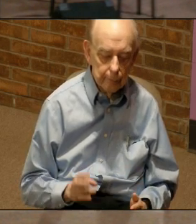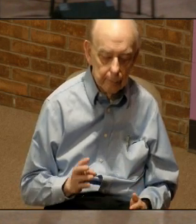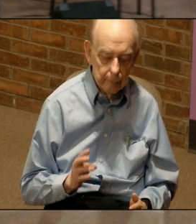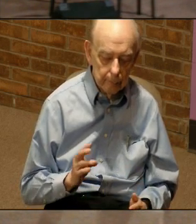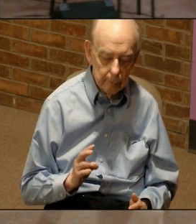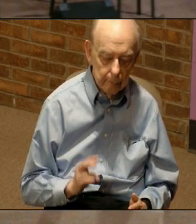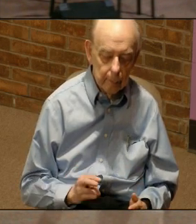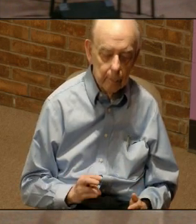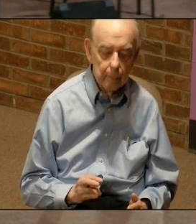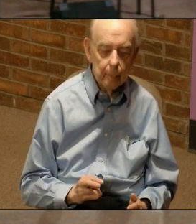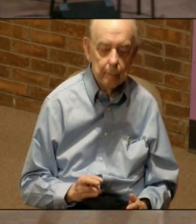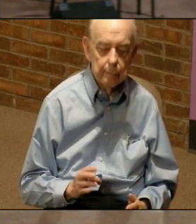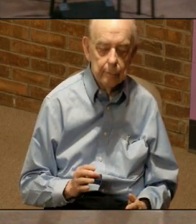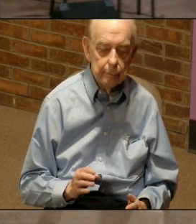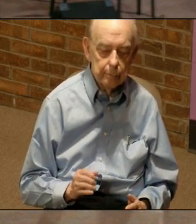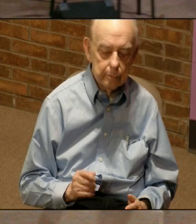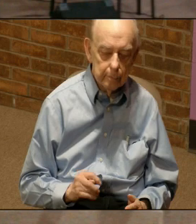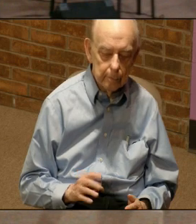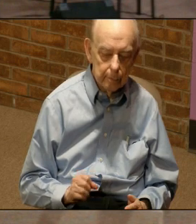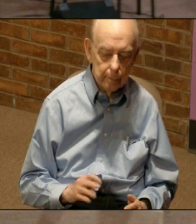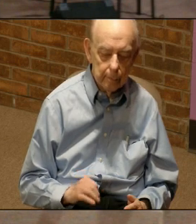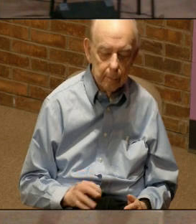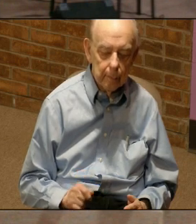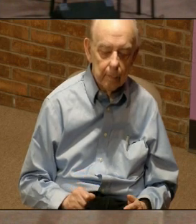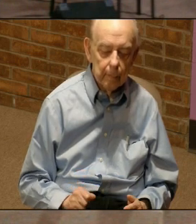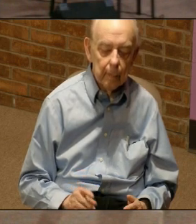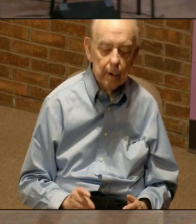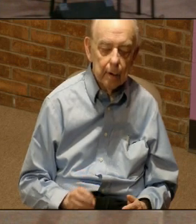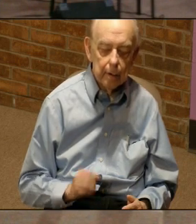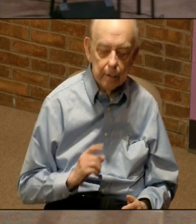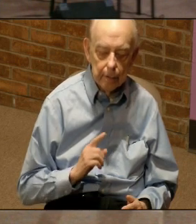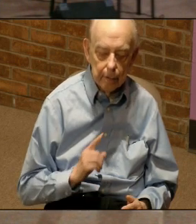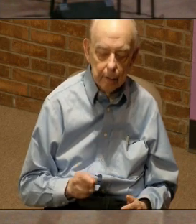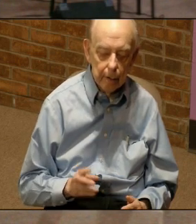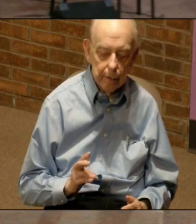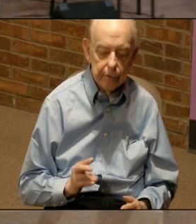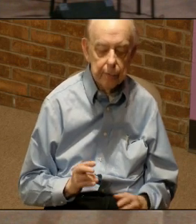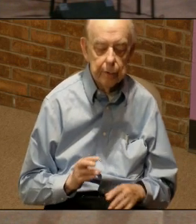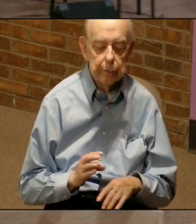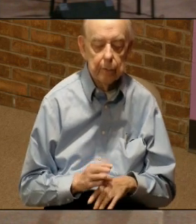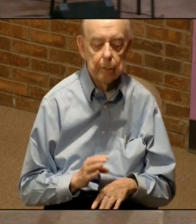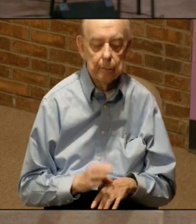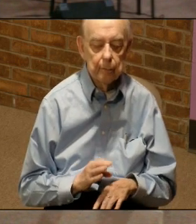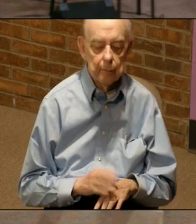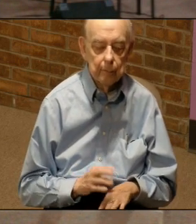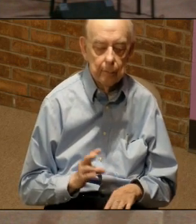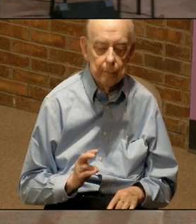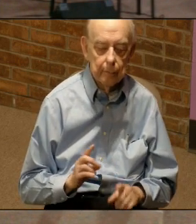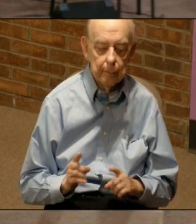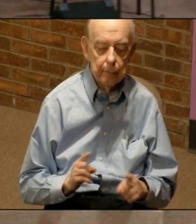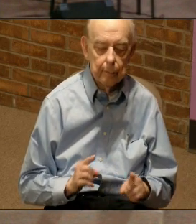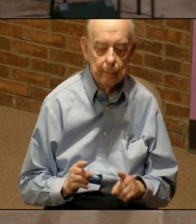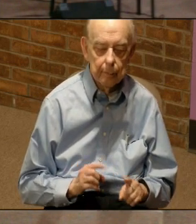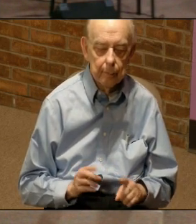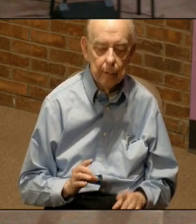7 lampstands are the 7 churches. The 7 stars are the angels of the 7 churches.